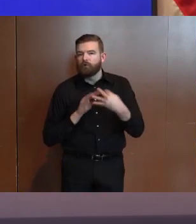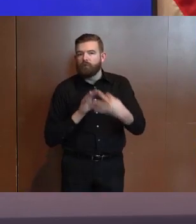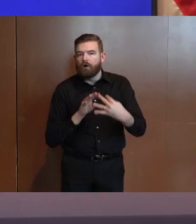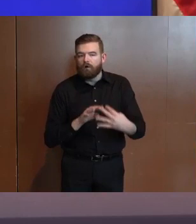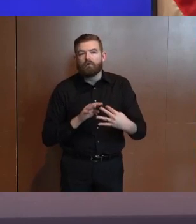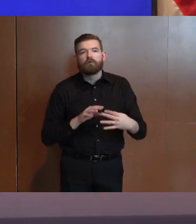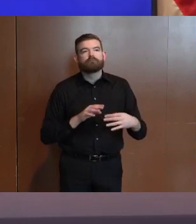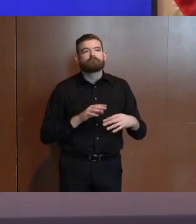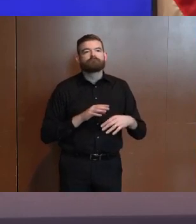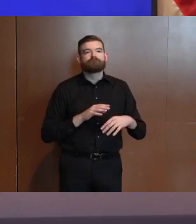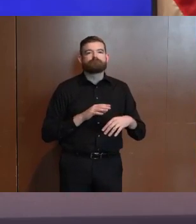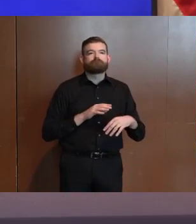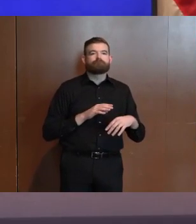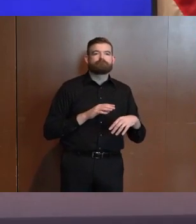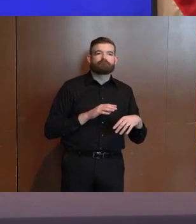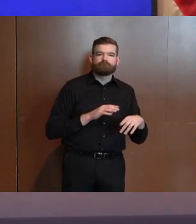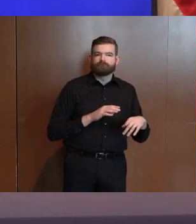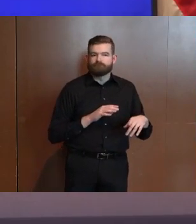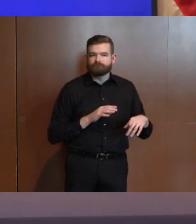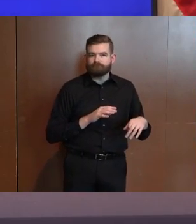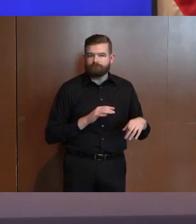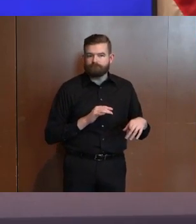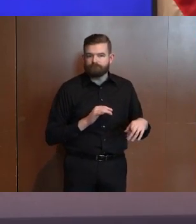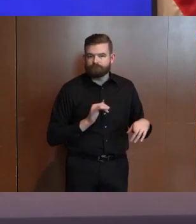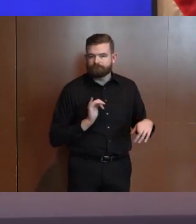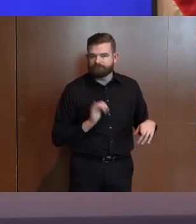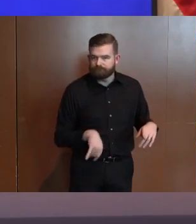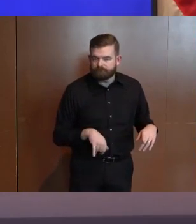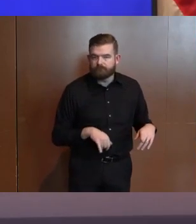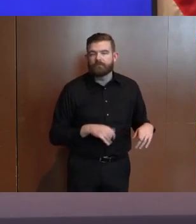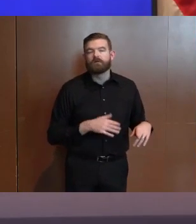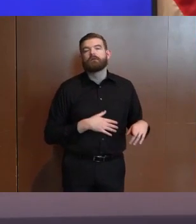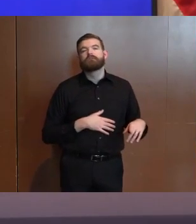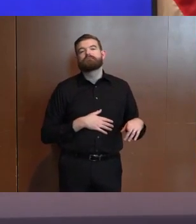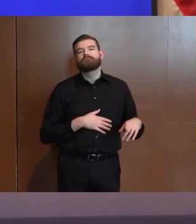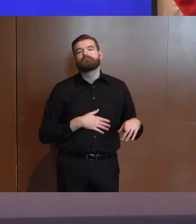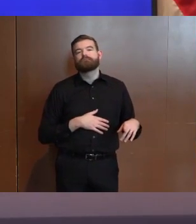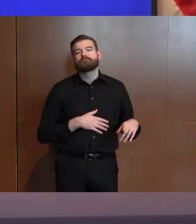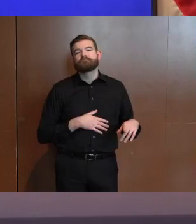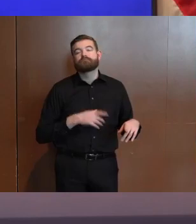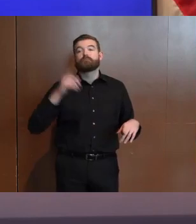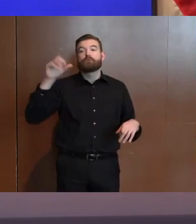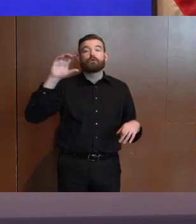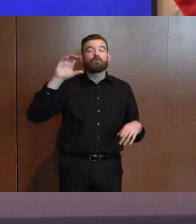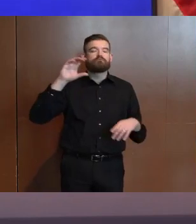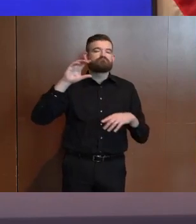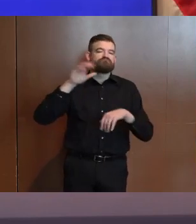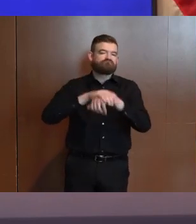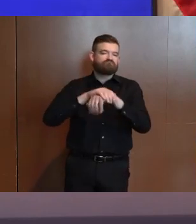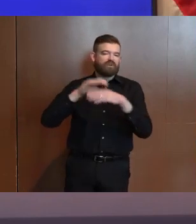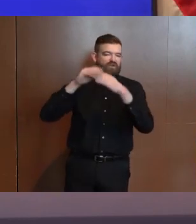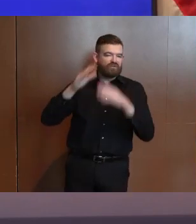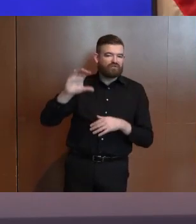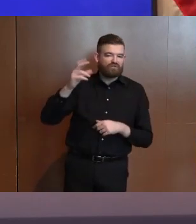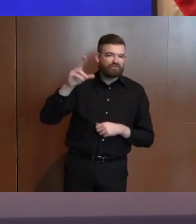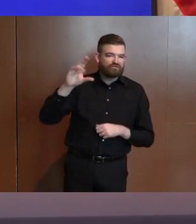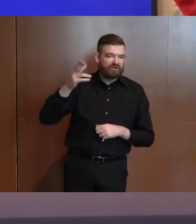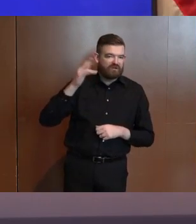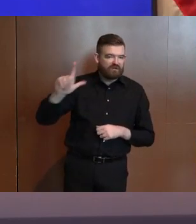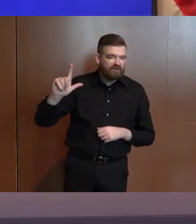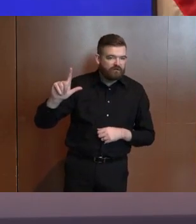enter into yet another world war. And both the big leaders like Churchill and the small acts of leadership